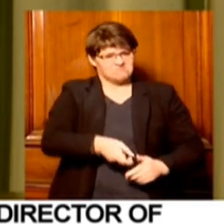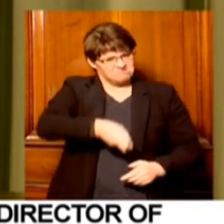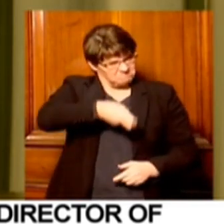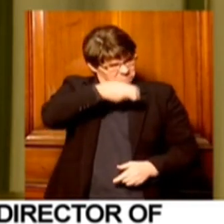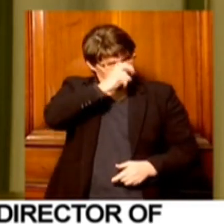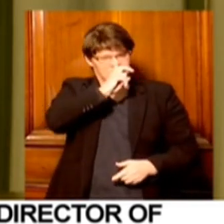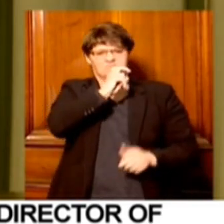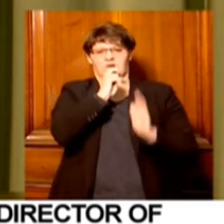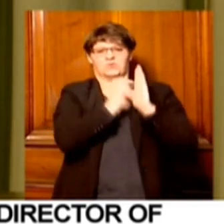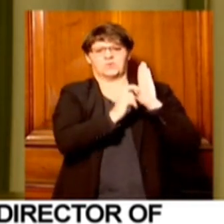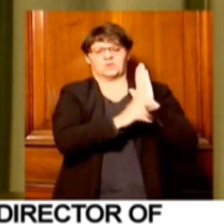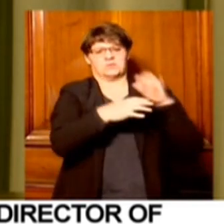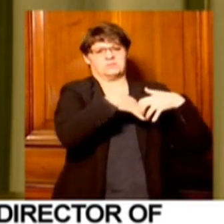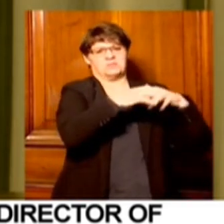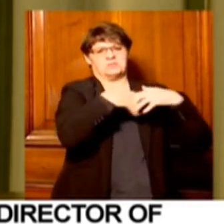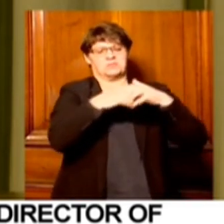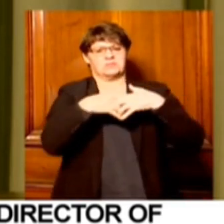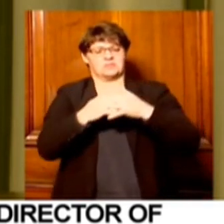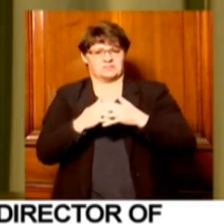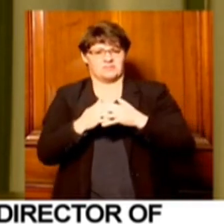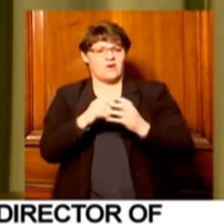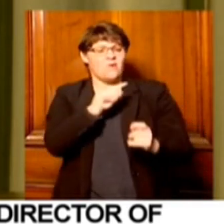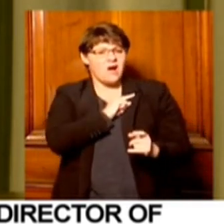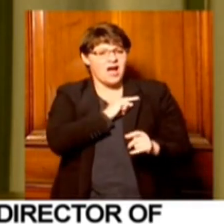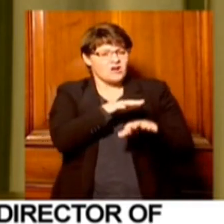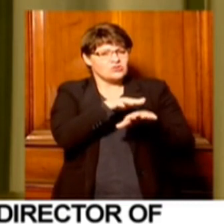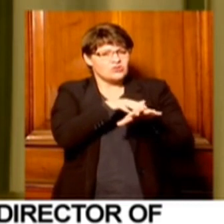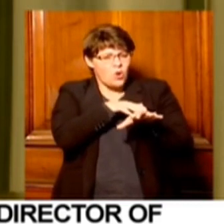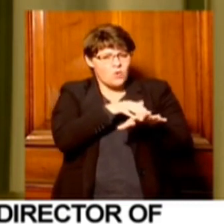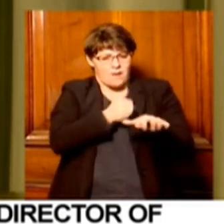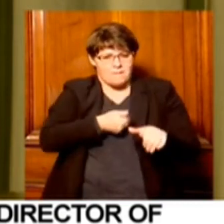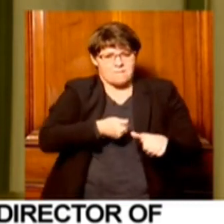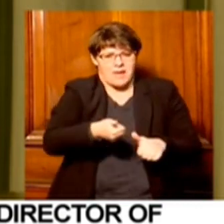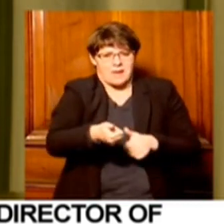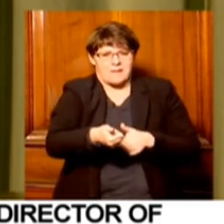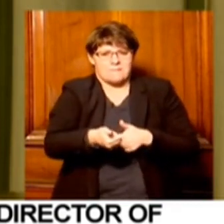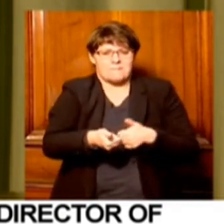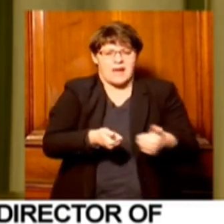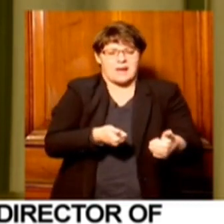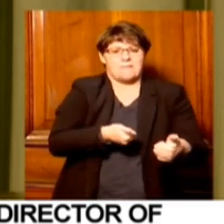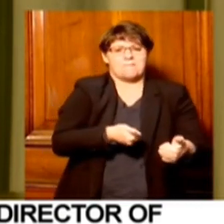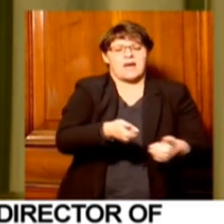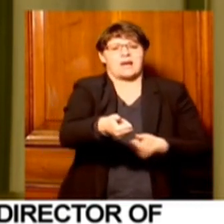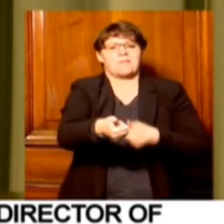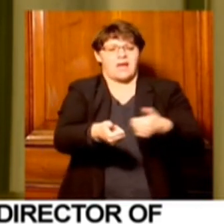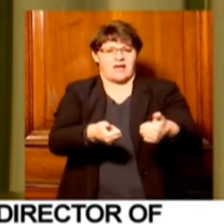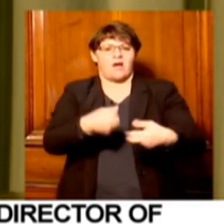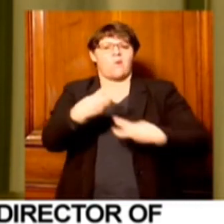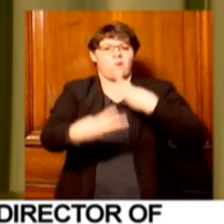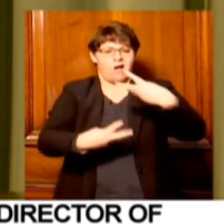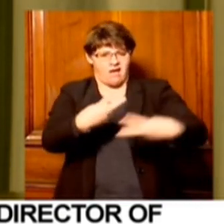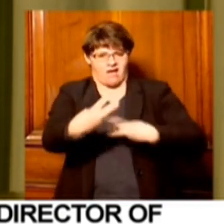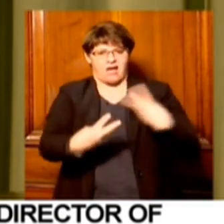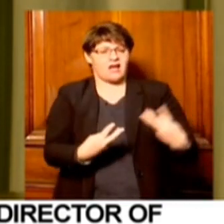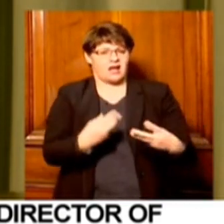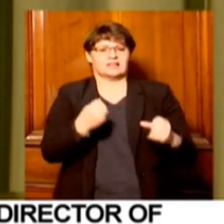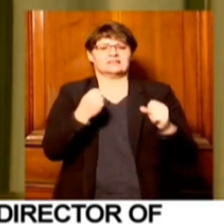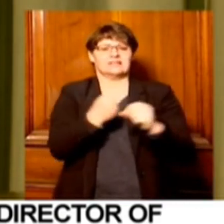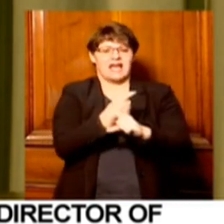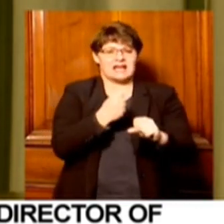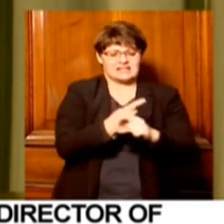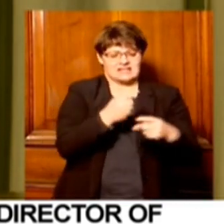measures as we incrementally resume public transport operations